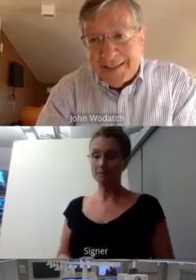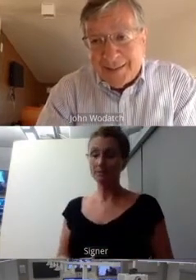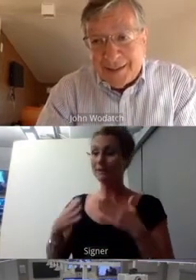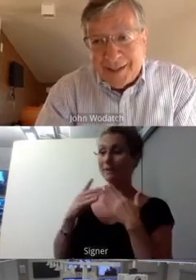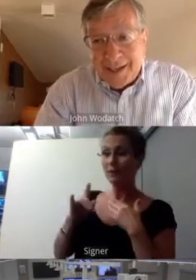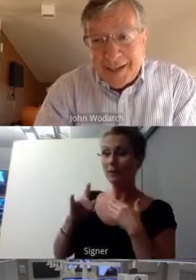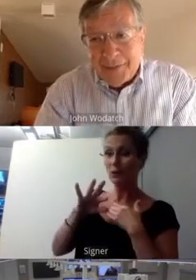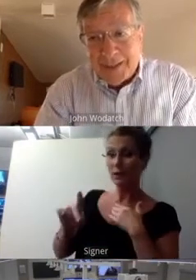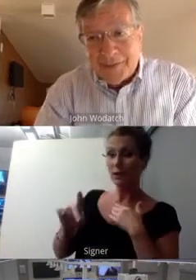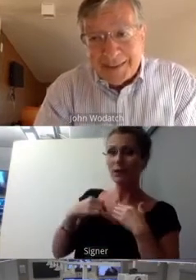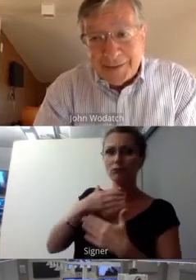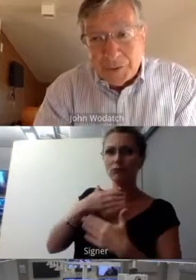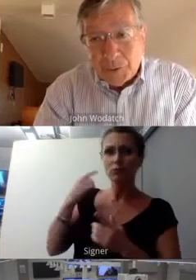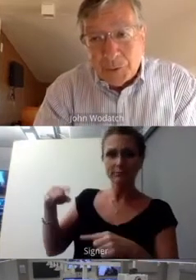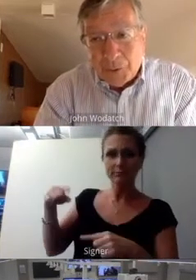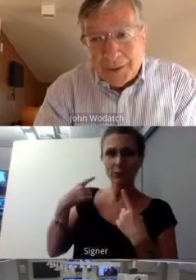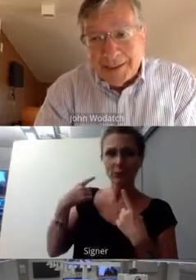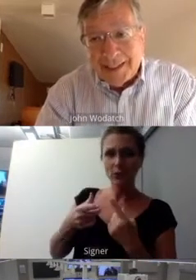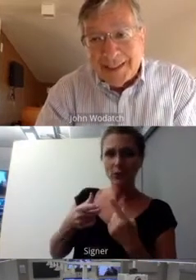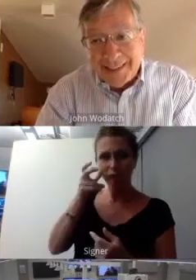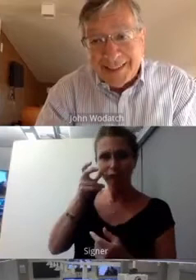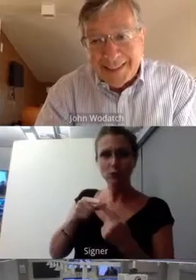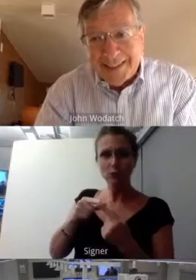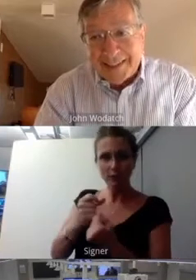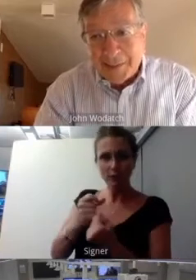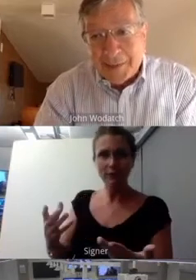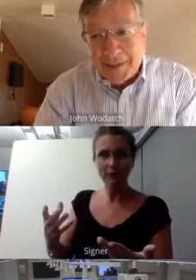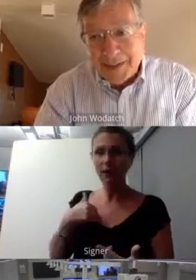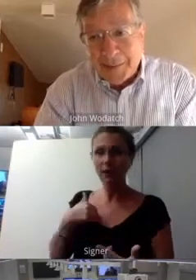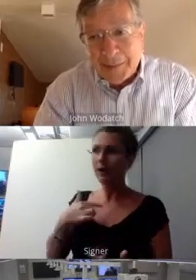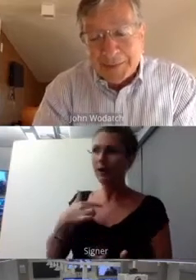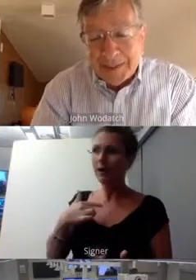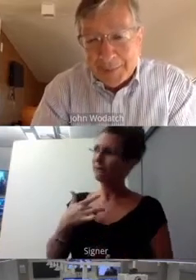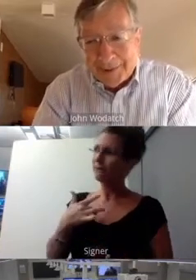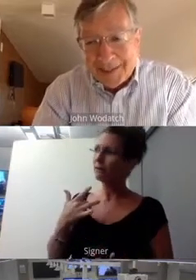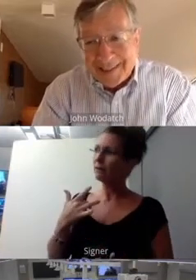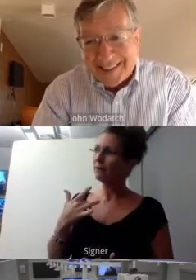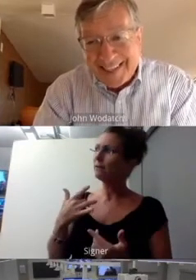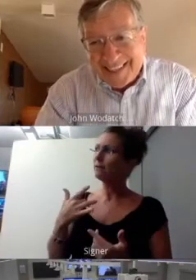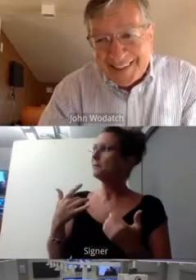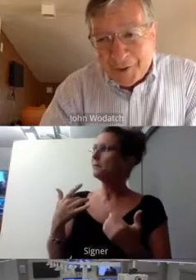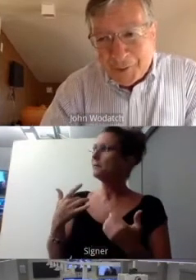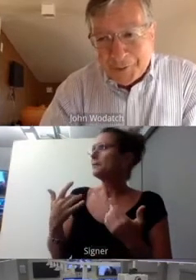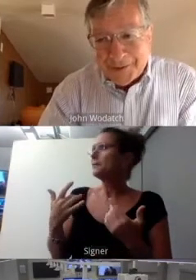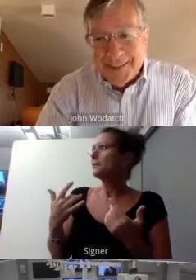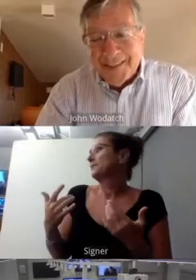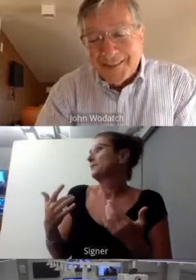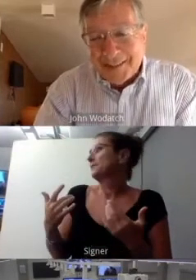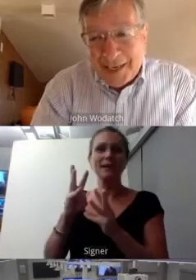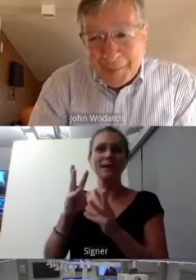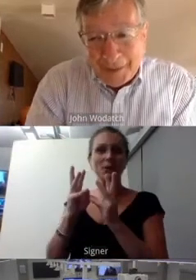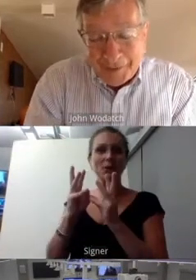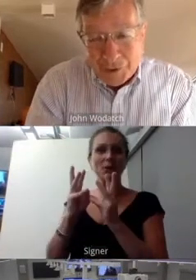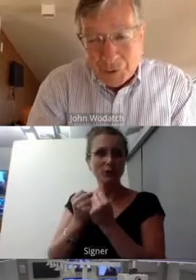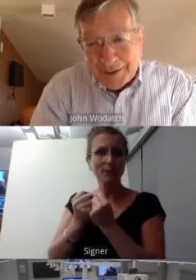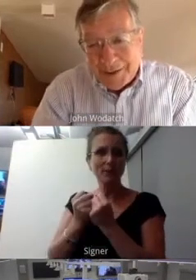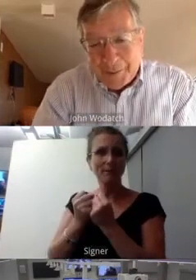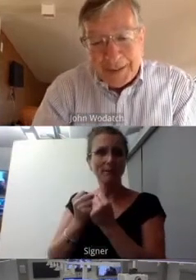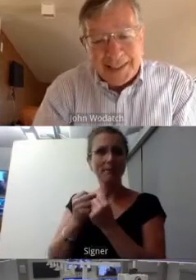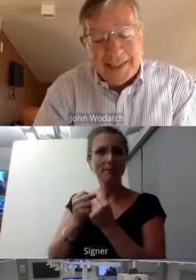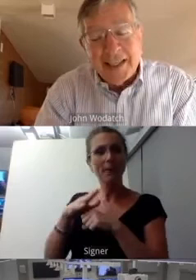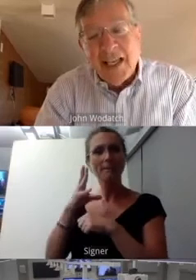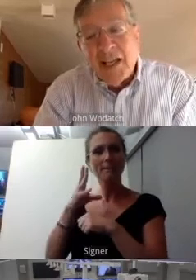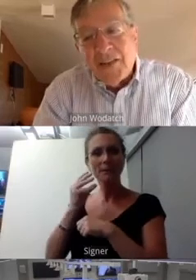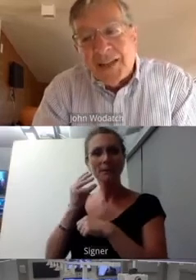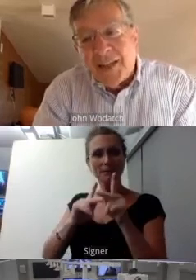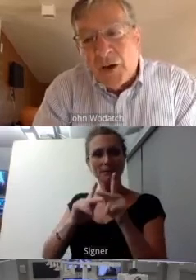I feel I've gotten a tutorial on the experience of people with disabilities in Canada over this time. I've enjoyed it immensely.